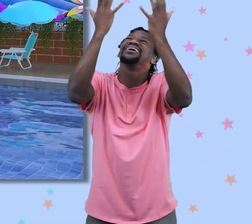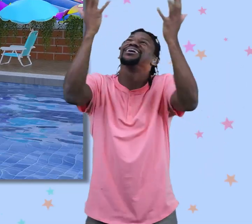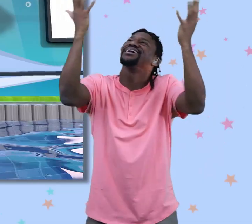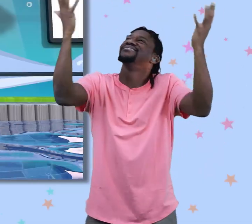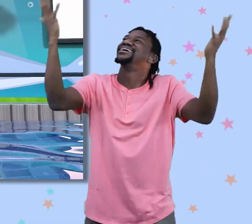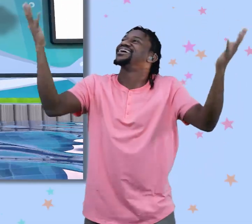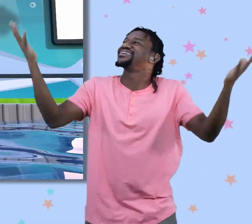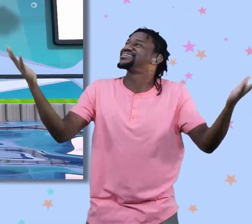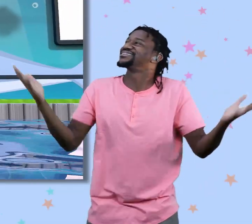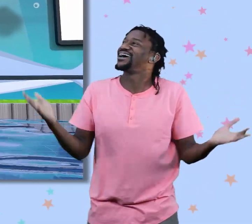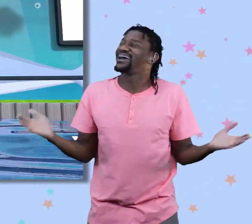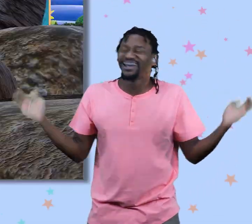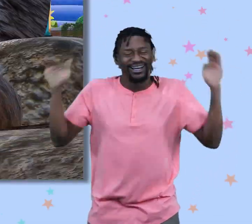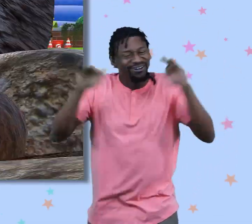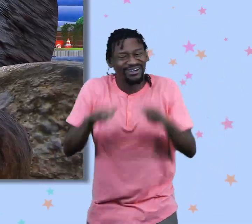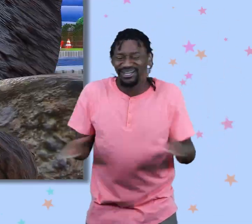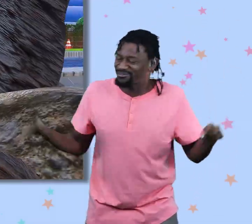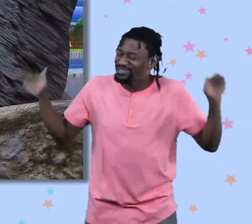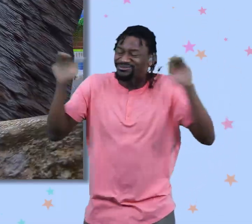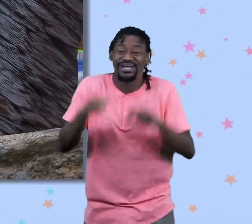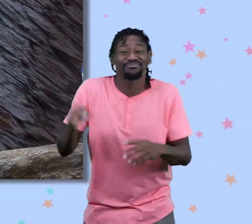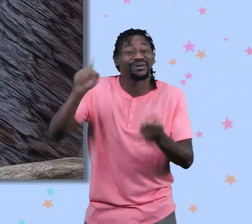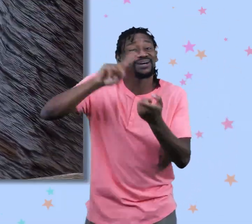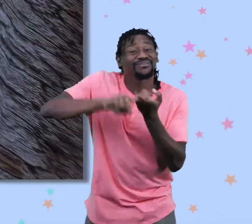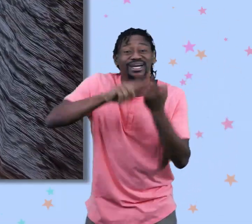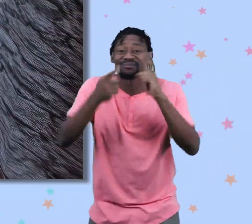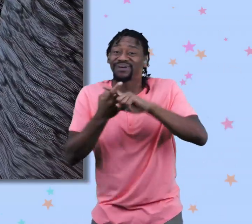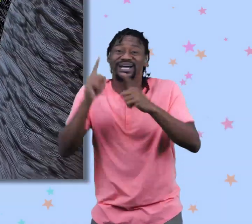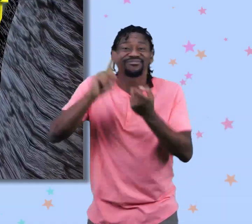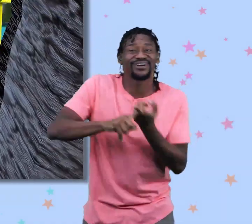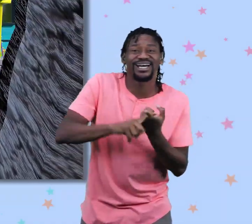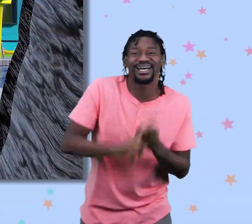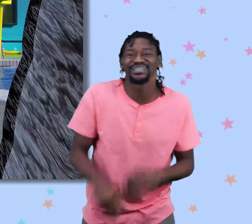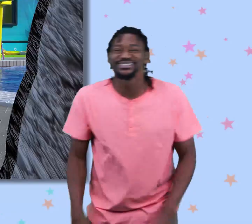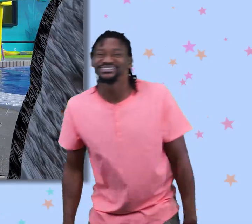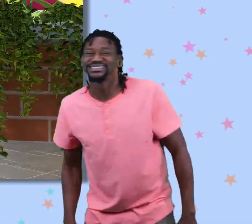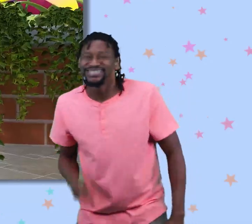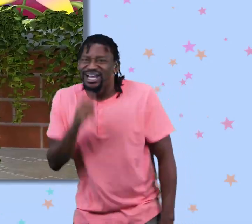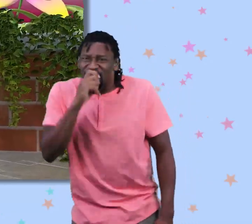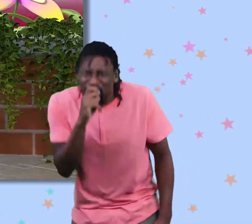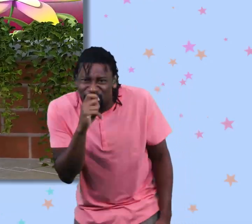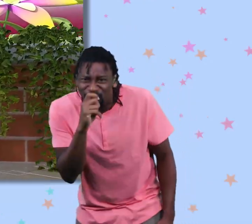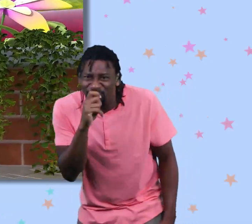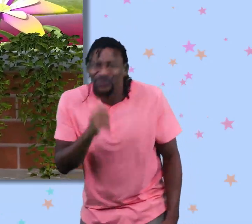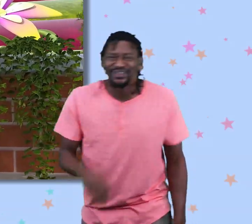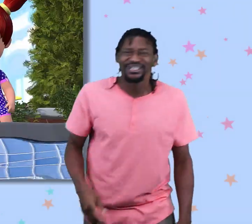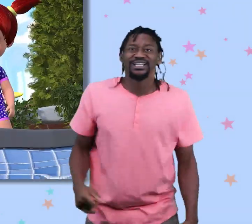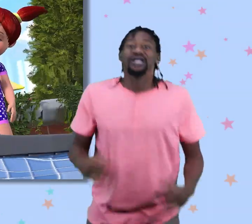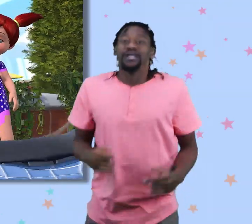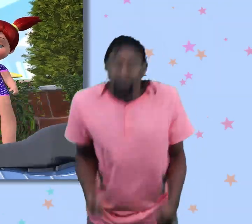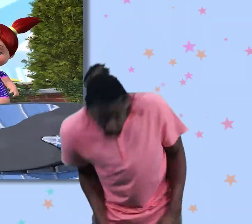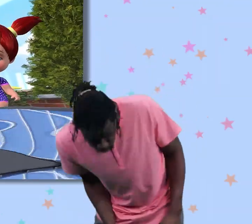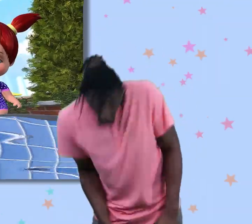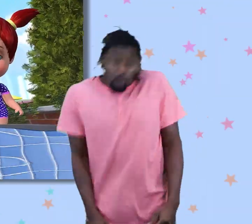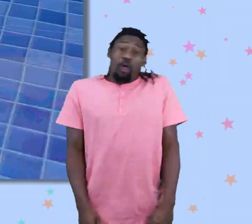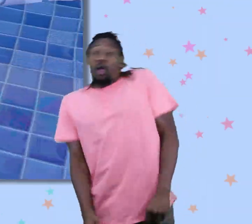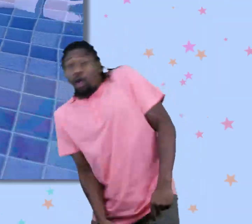This day's a perfect day to swim and race with my friend Ray.